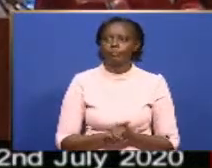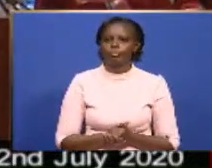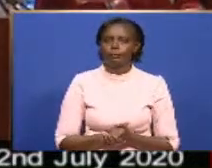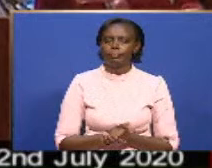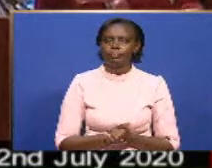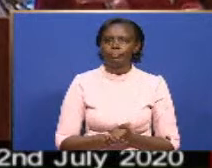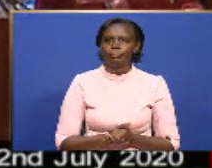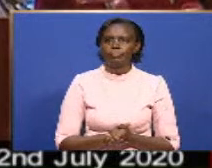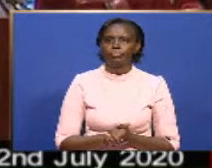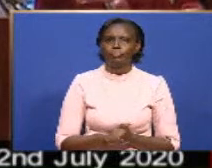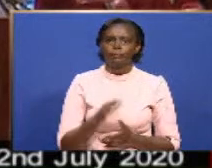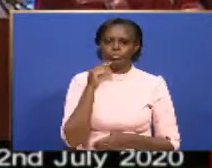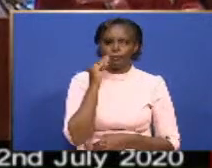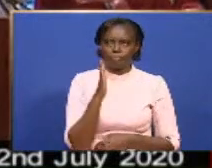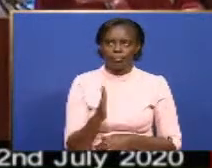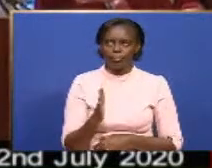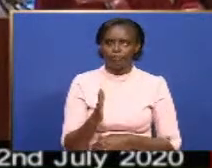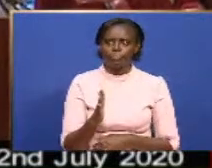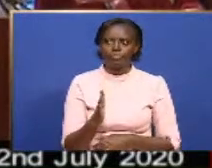324. Madam Speaker,